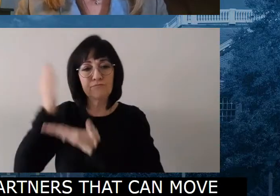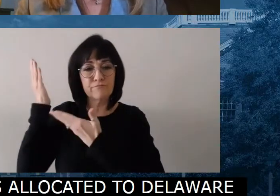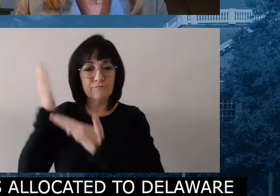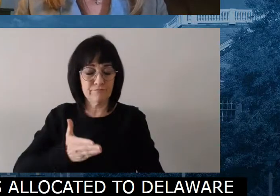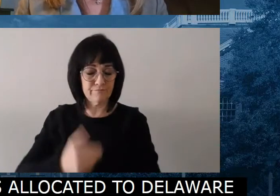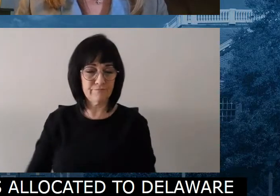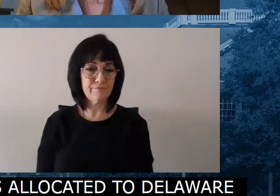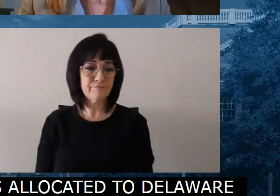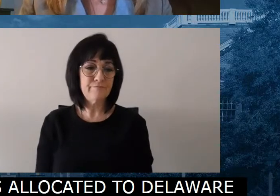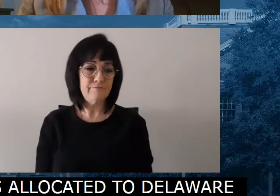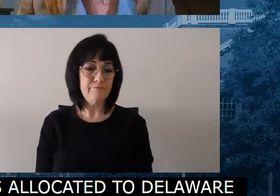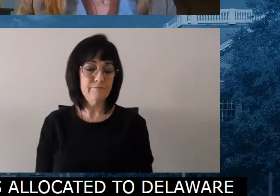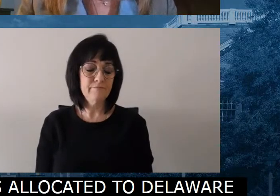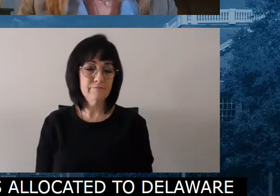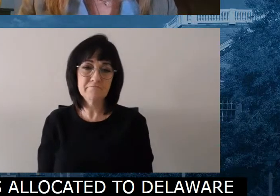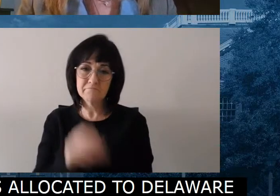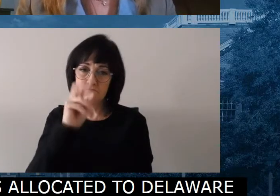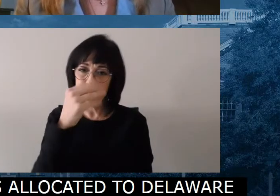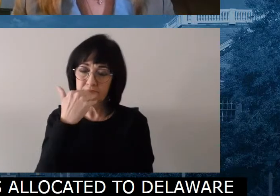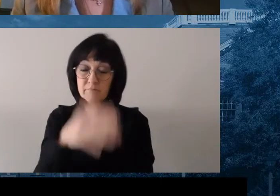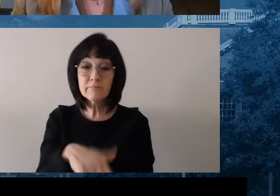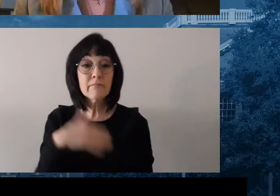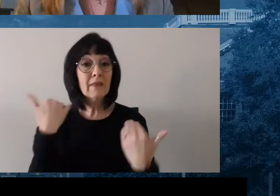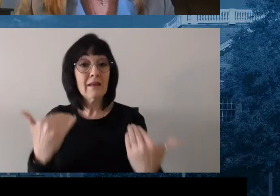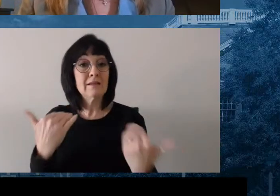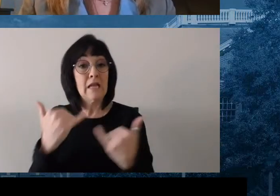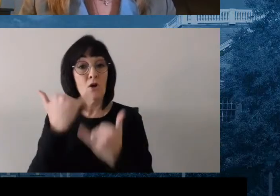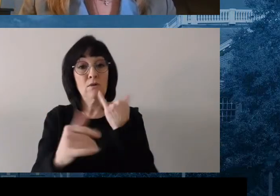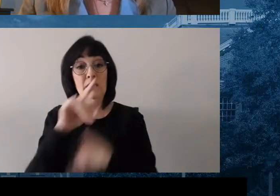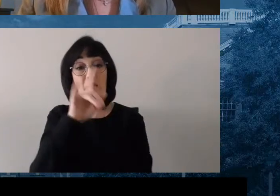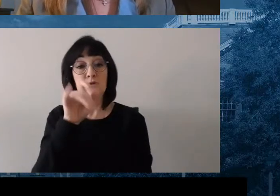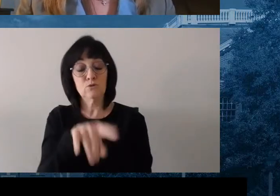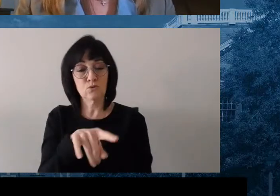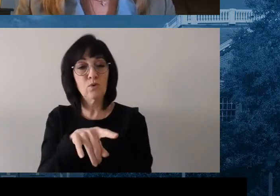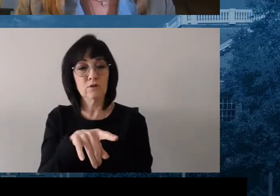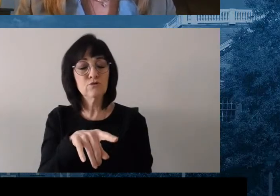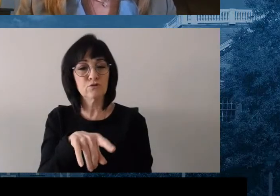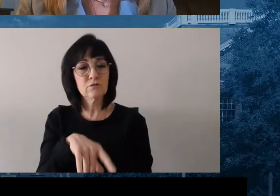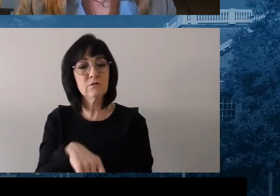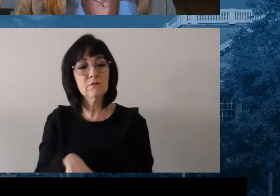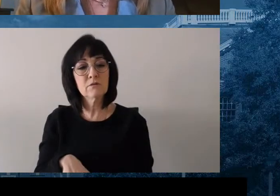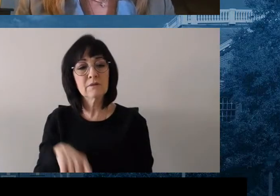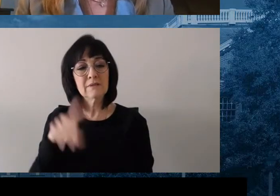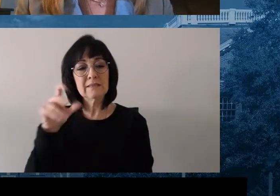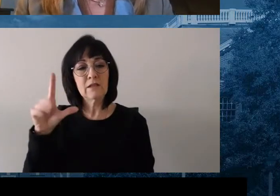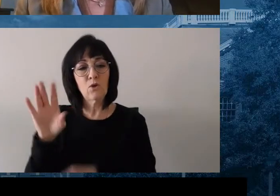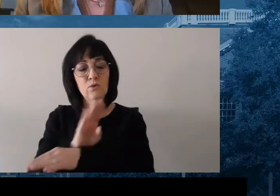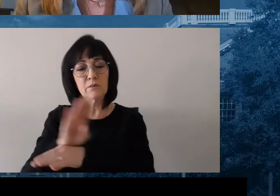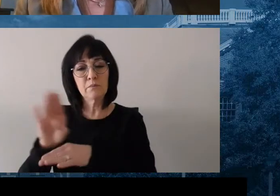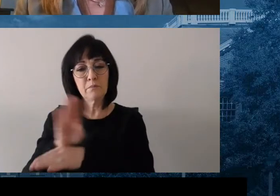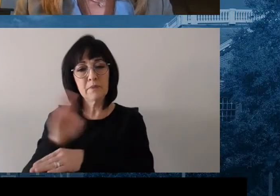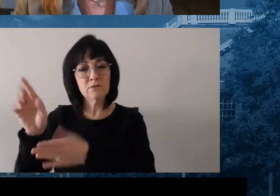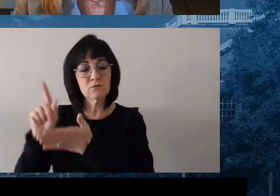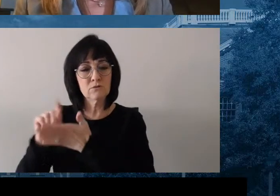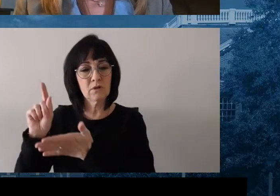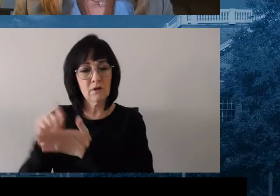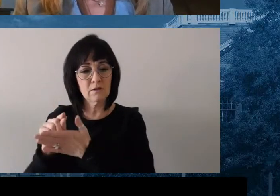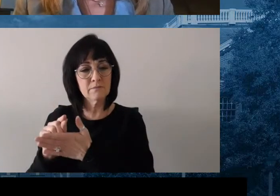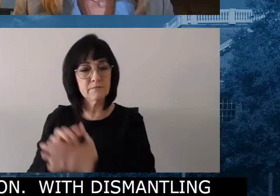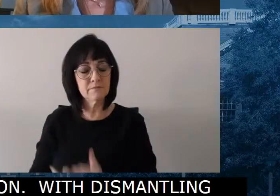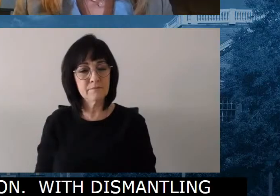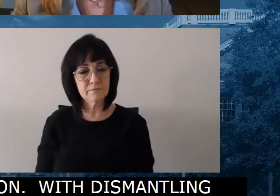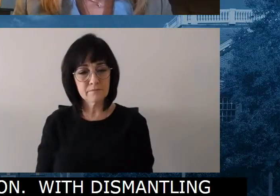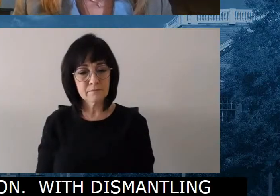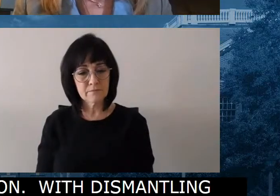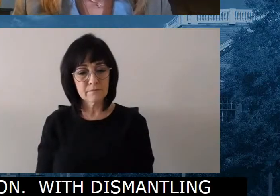All right, this is the last question. It's from Katie Tabling at Delaware Business Times. With dismantling the phase system, what would you say is your responsibility